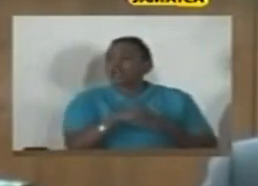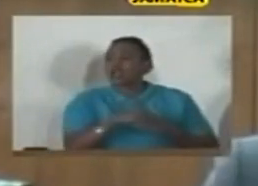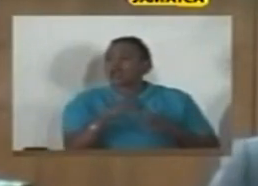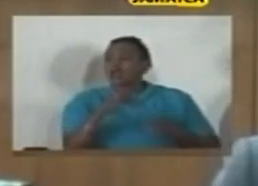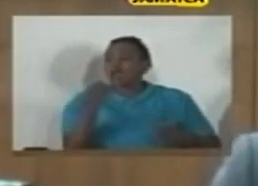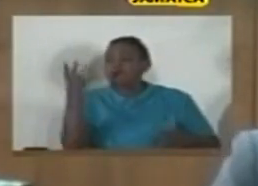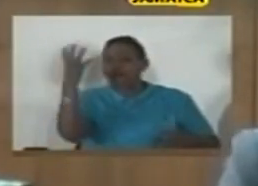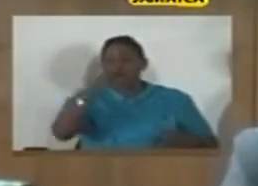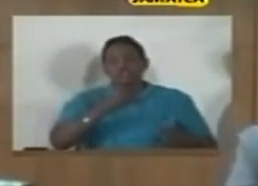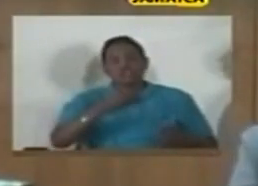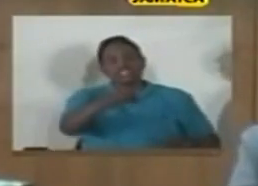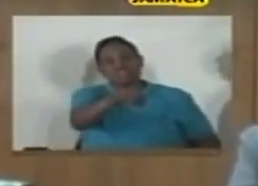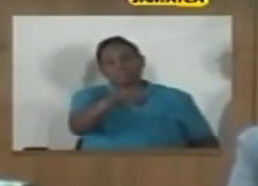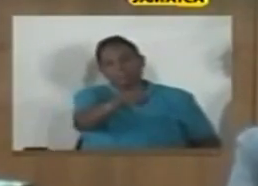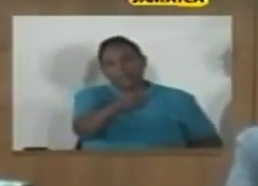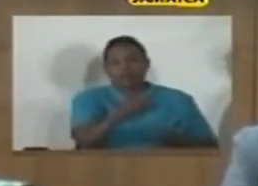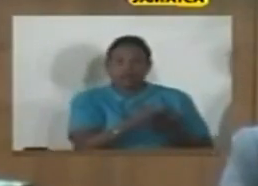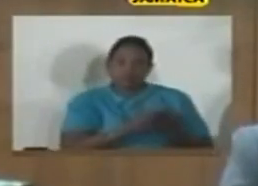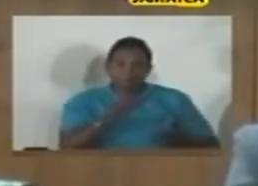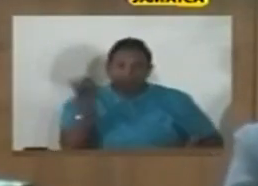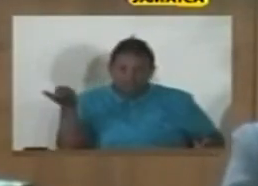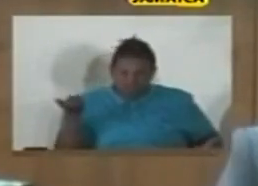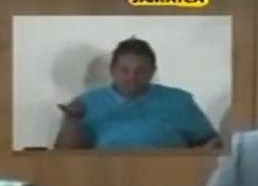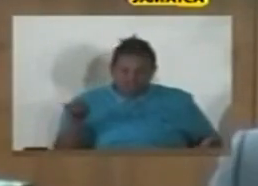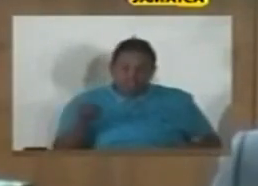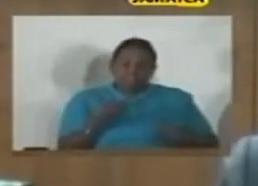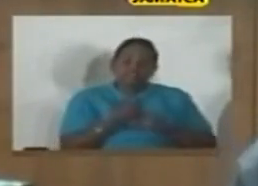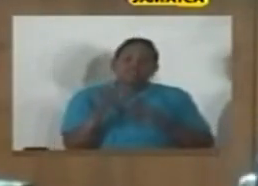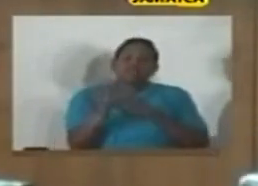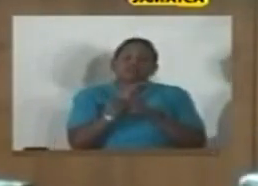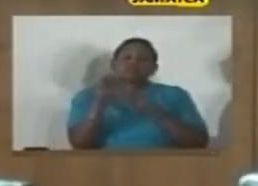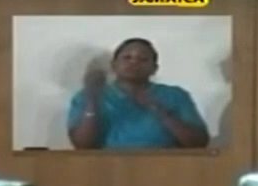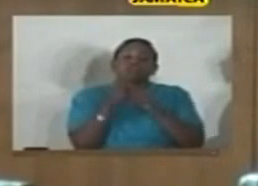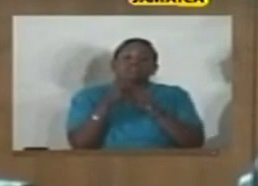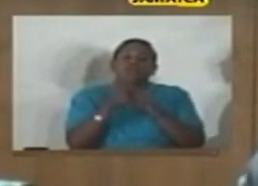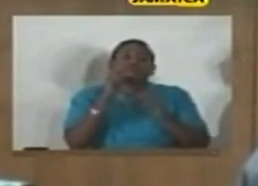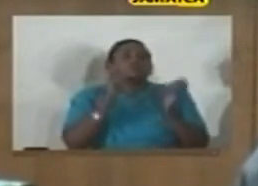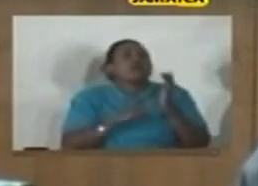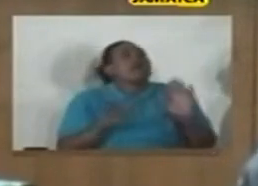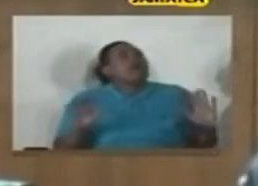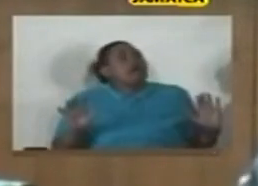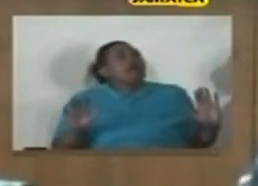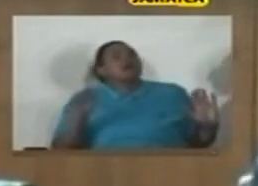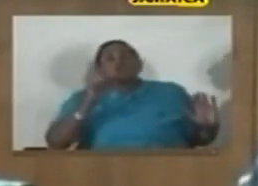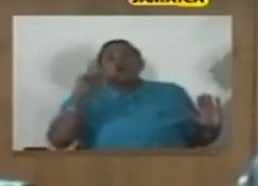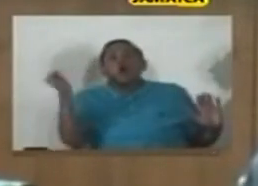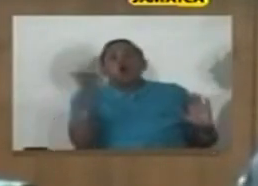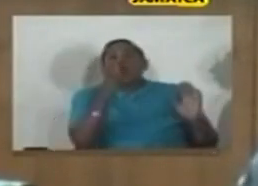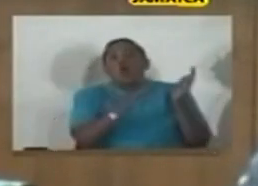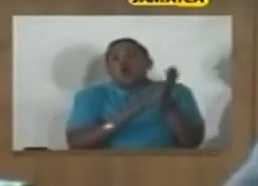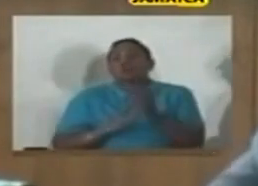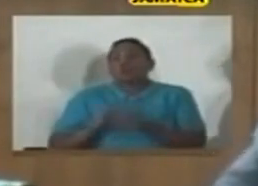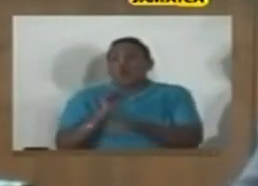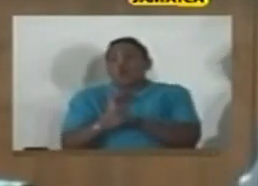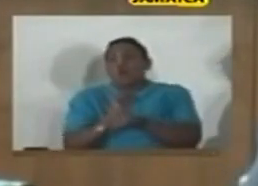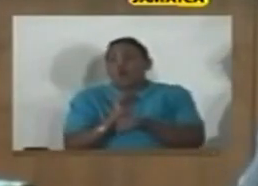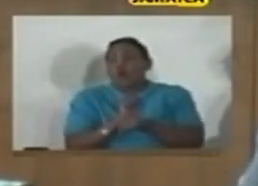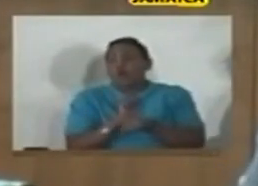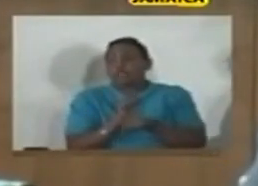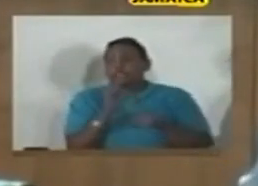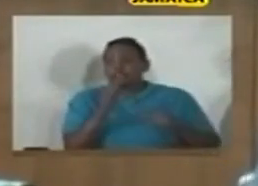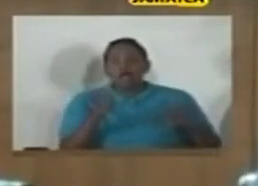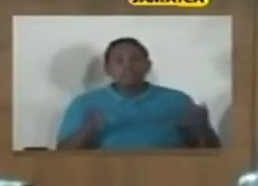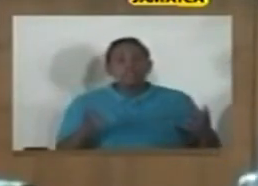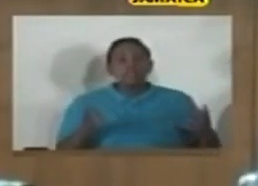attractive gratuity payments. The Ministry therefore recognizes that not all contract work is